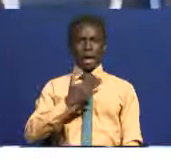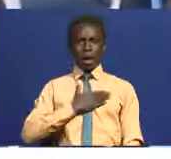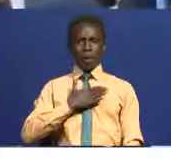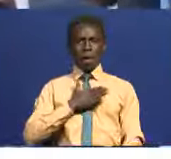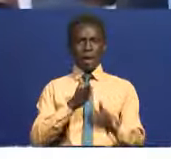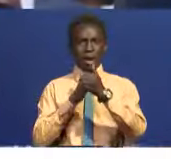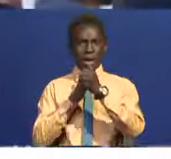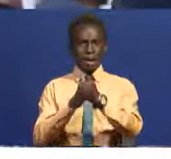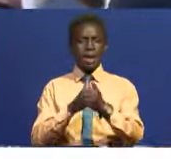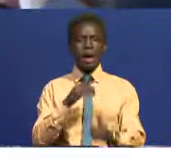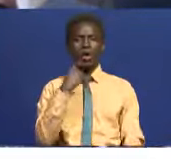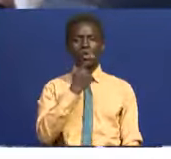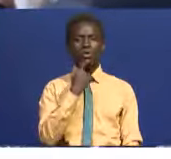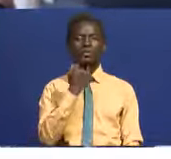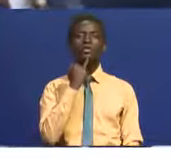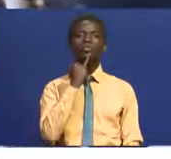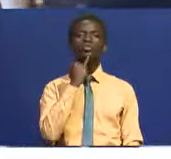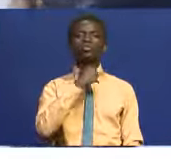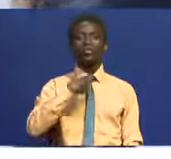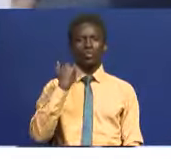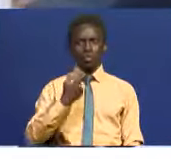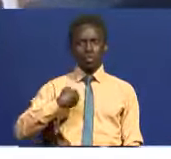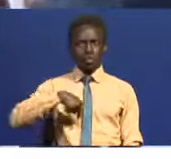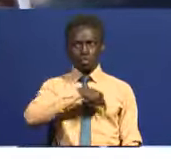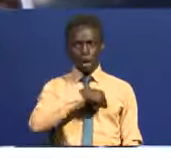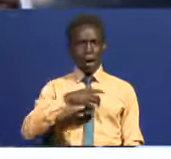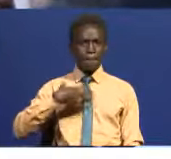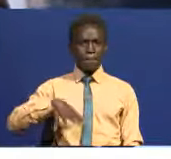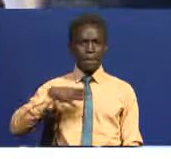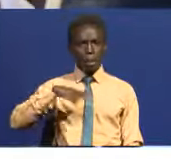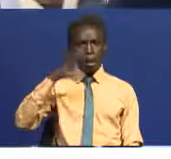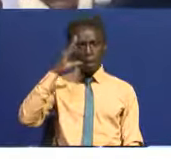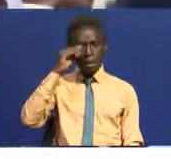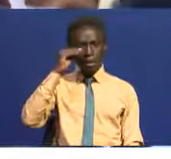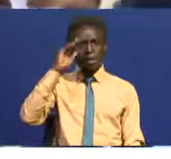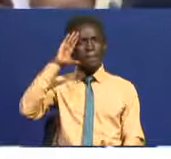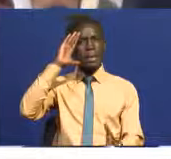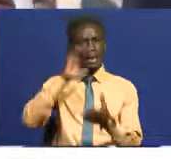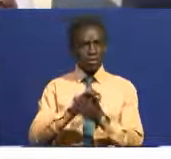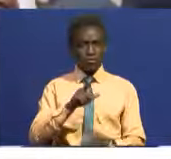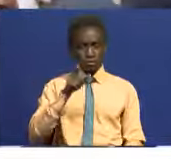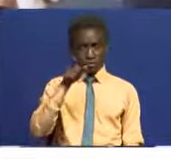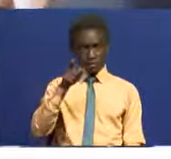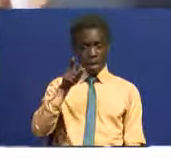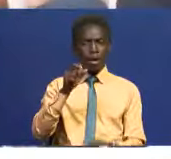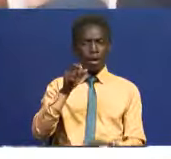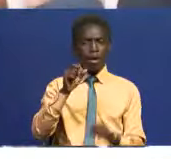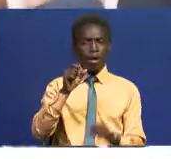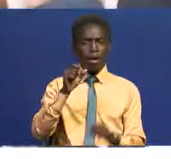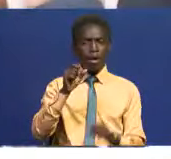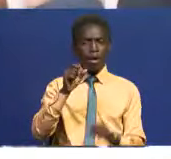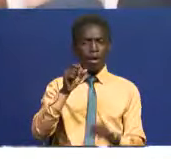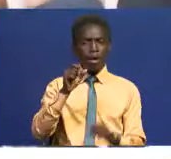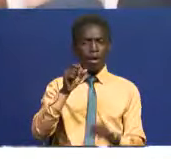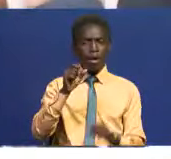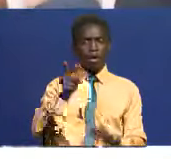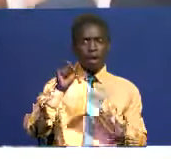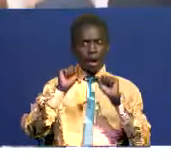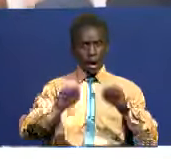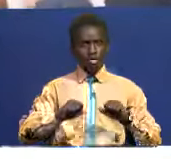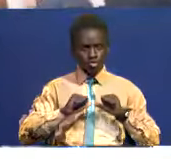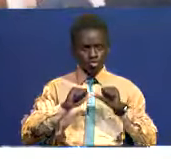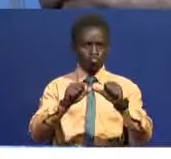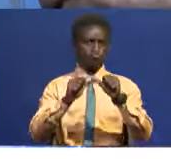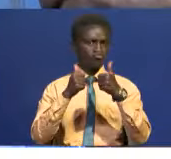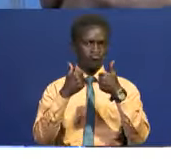ambao ni sultani, na sisi kama wakazi wa pwani tunamwamini sultani kwa kazi hiyo anayeweza na yataendesha.